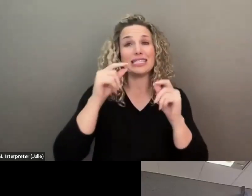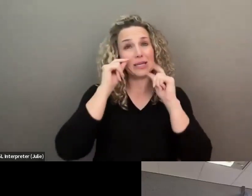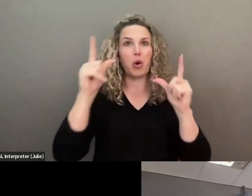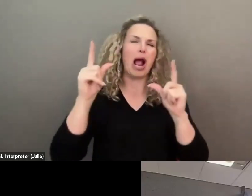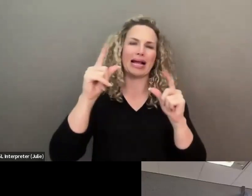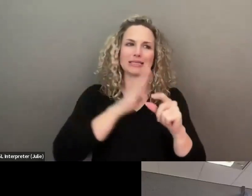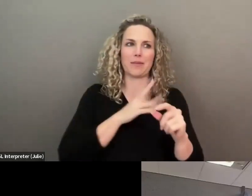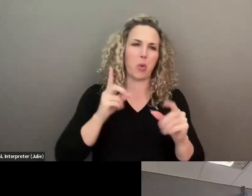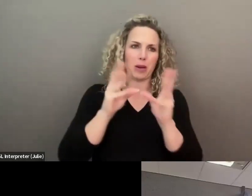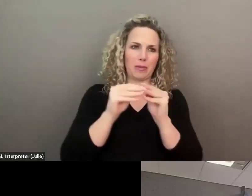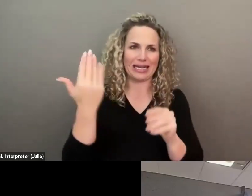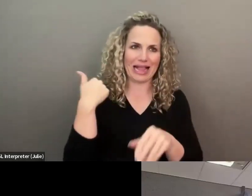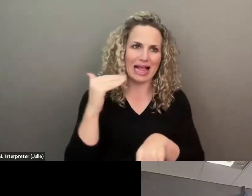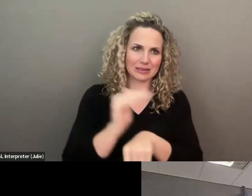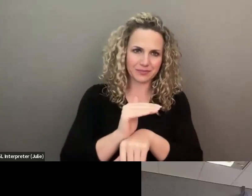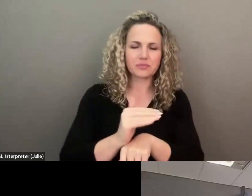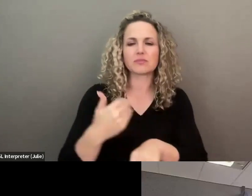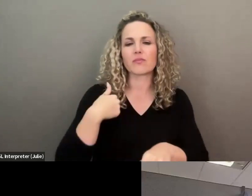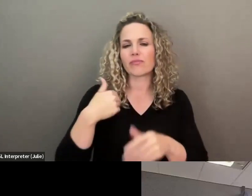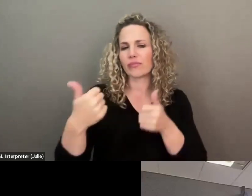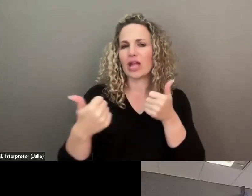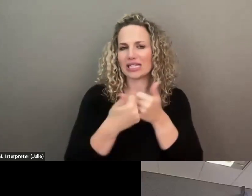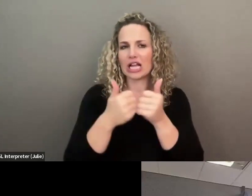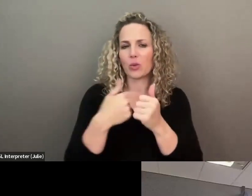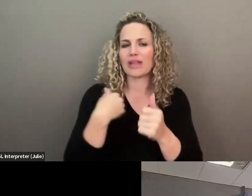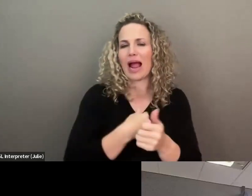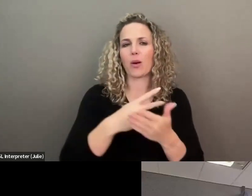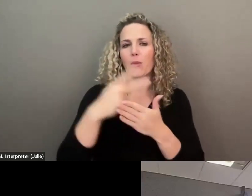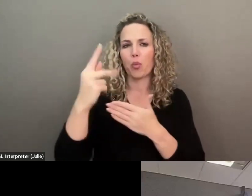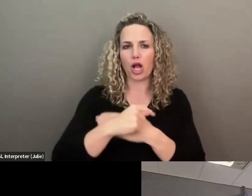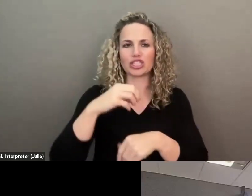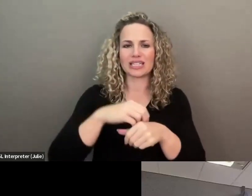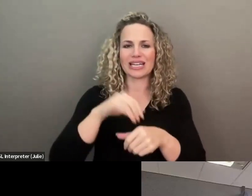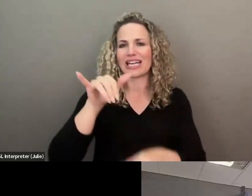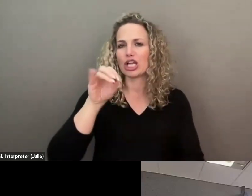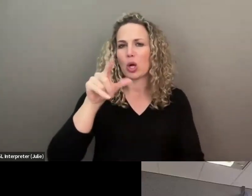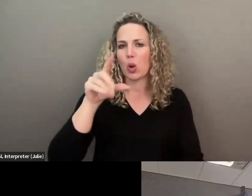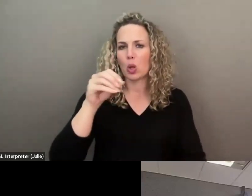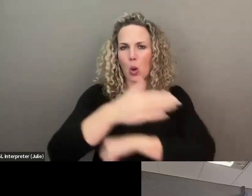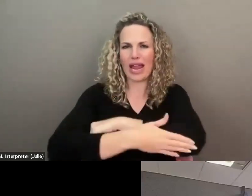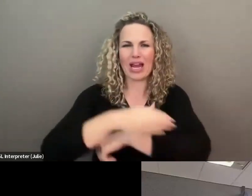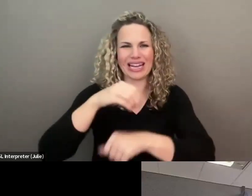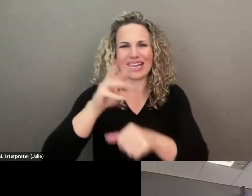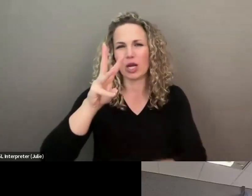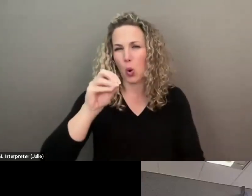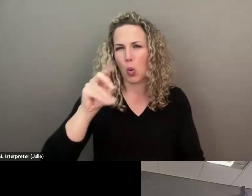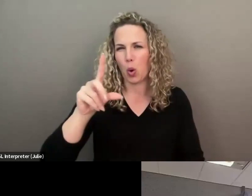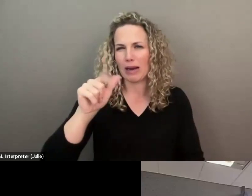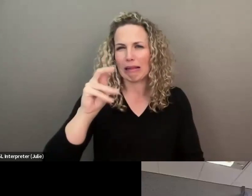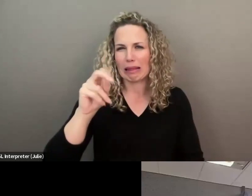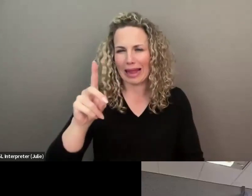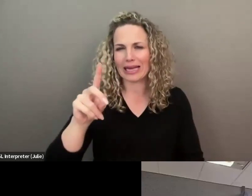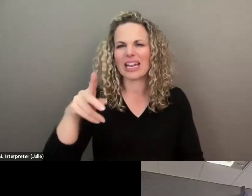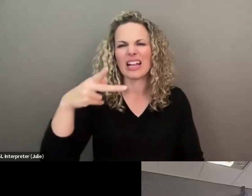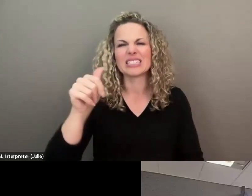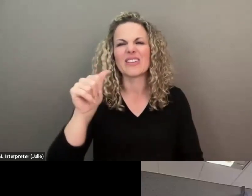but we had a challenge with our project in Yolo County in the city of Woodland, which is the Woodland Phase